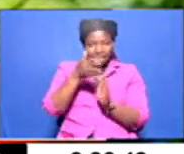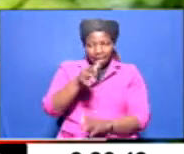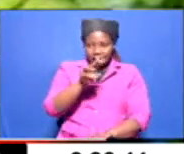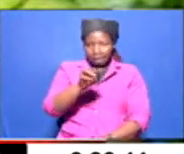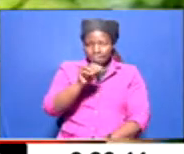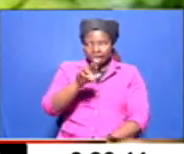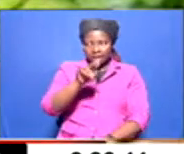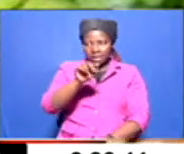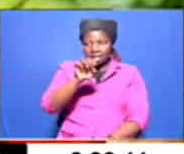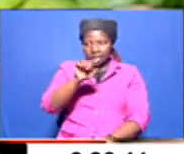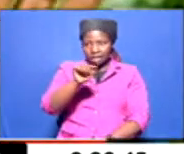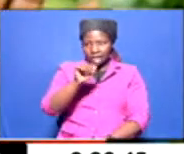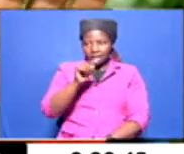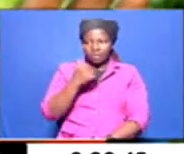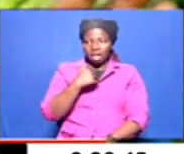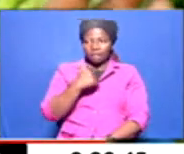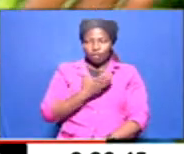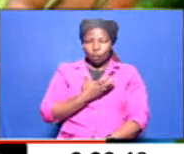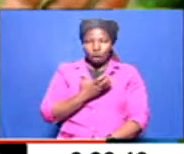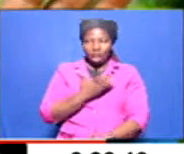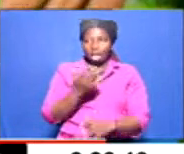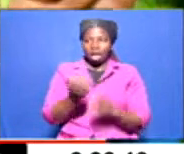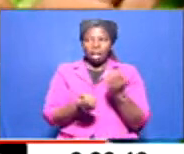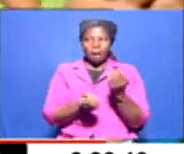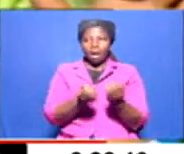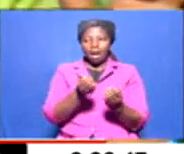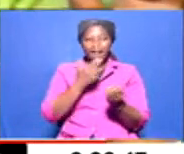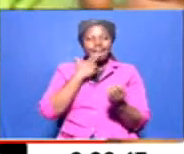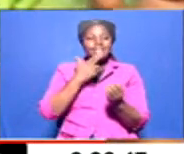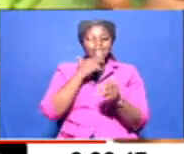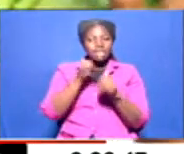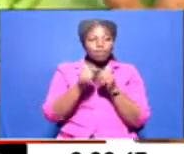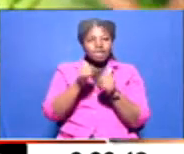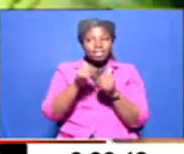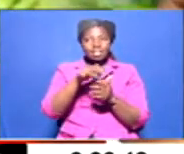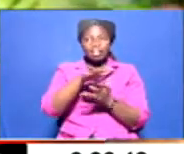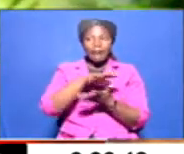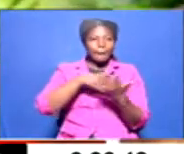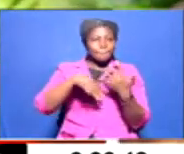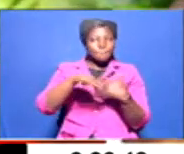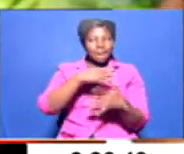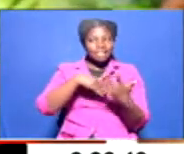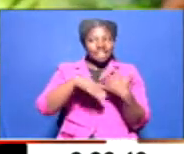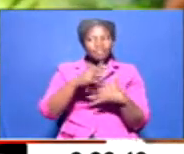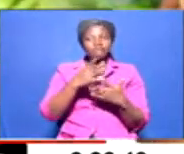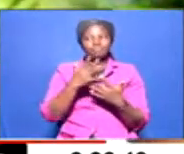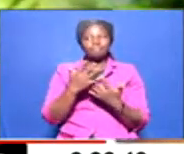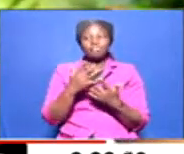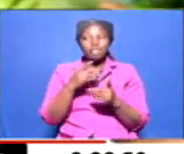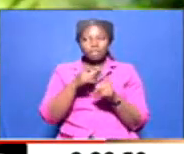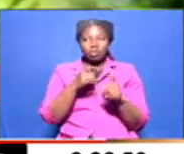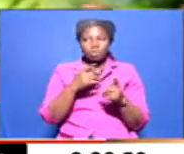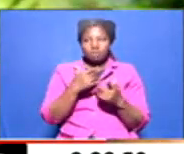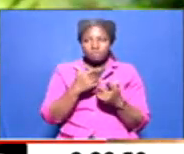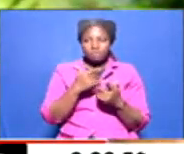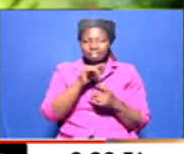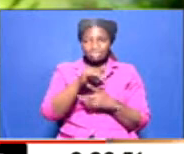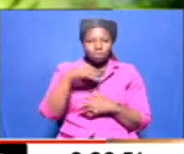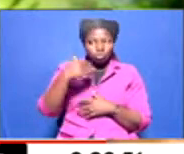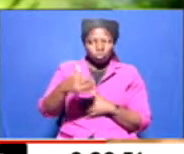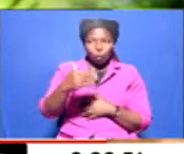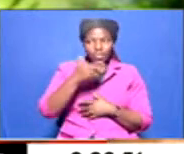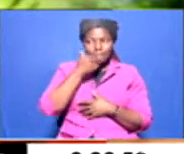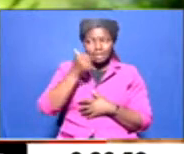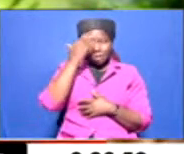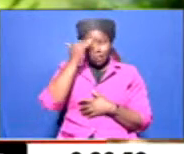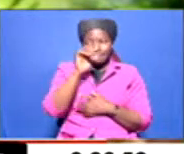yetu ambayo is a mixture of imiti ambayo huwa tunaita from me, and it is always the best kwa sababu ni